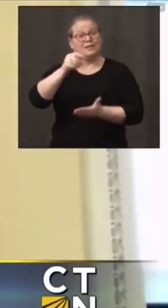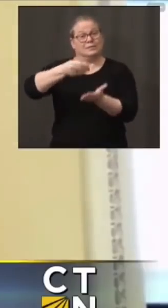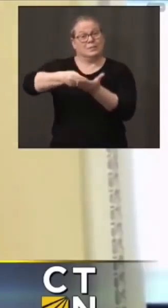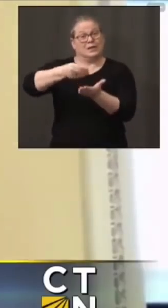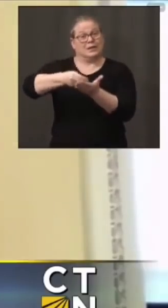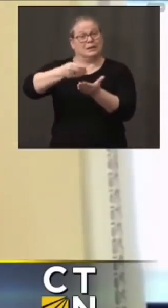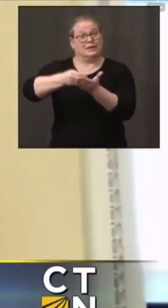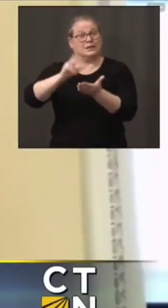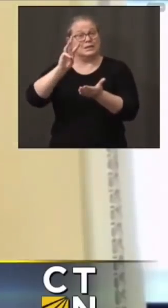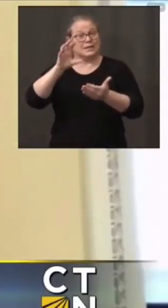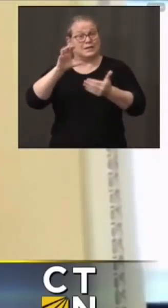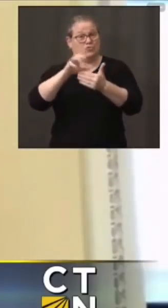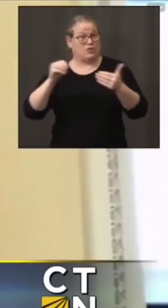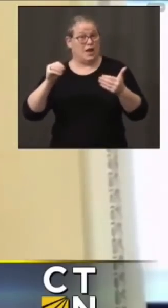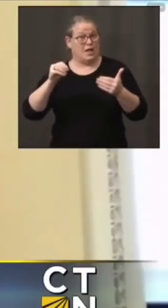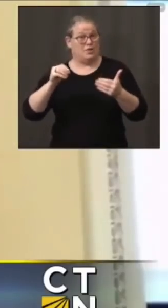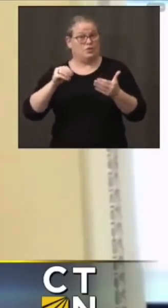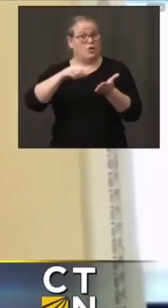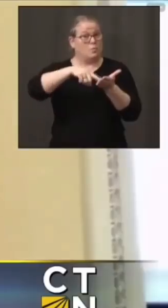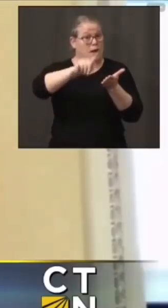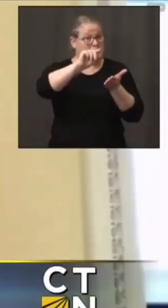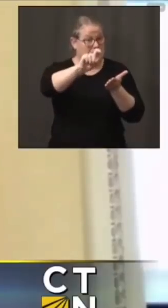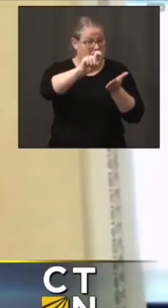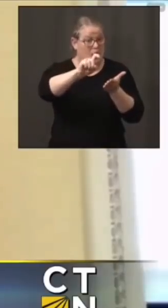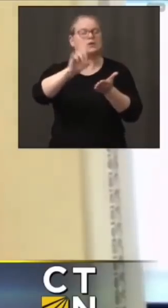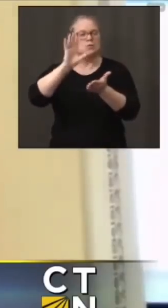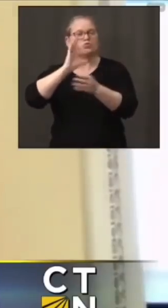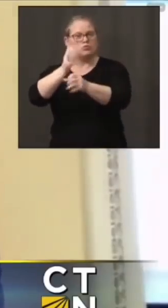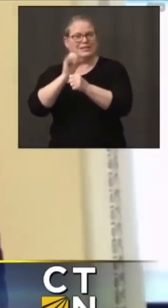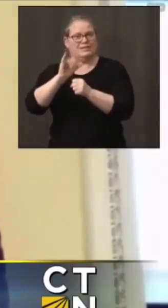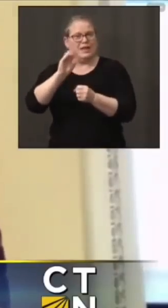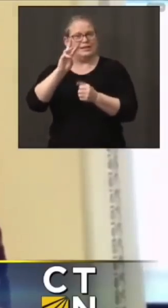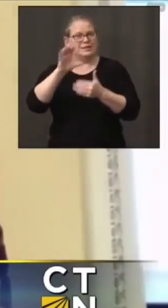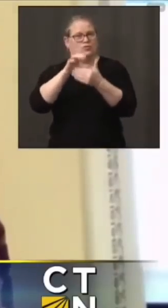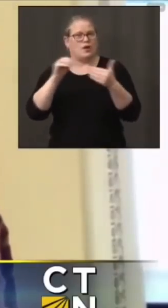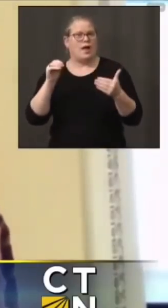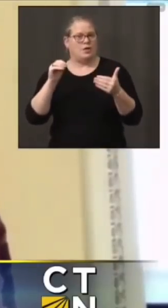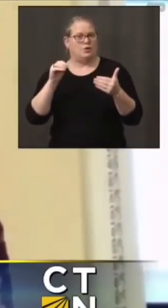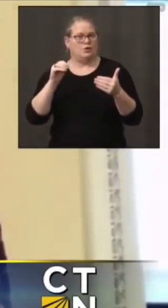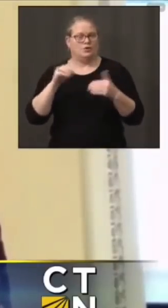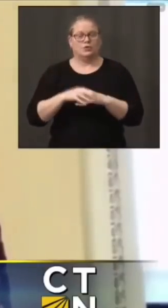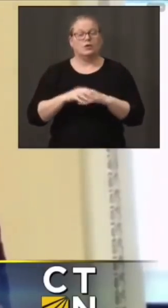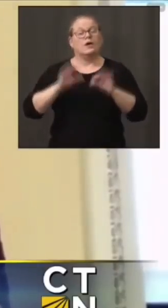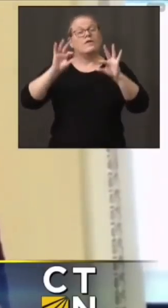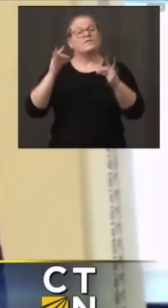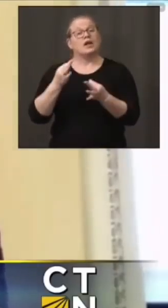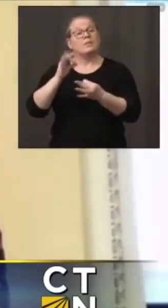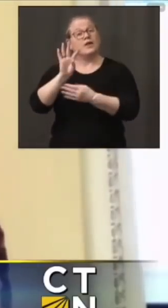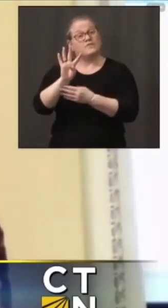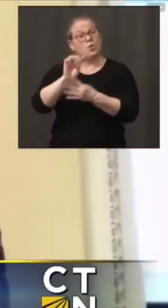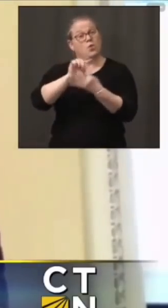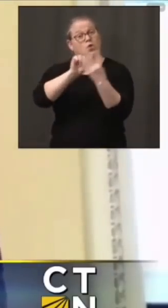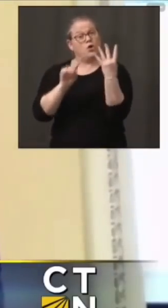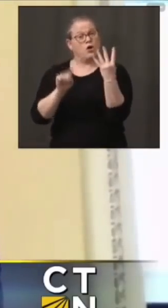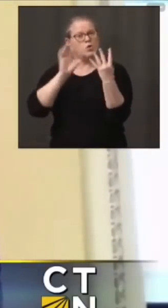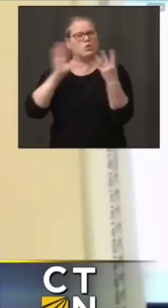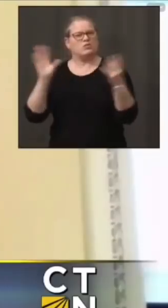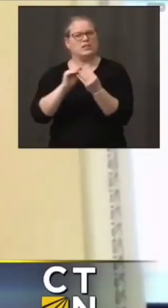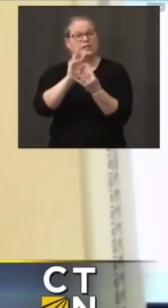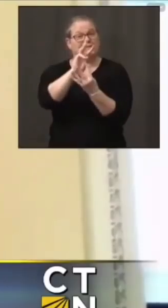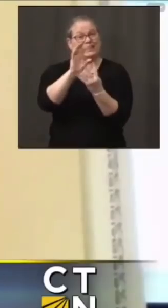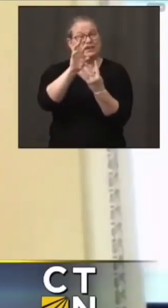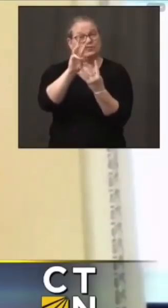receive, brings temporary relief to struggling Americans. A family of four would get about